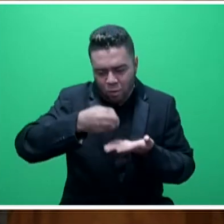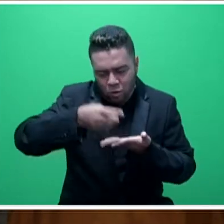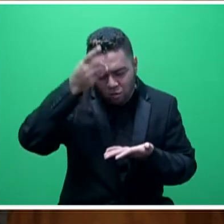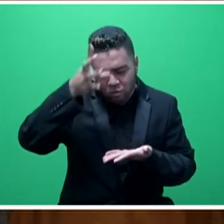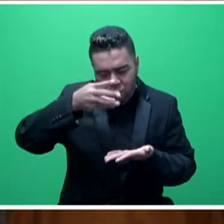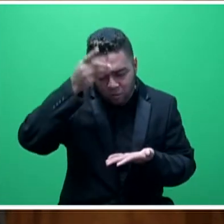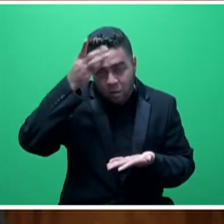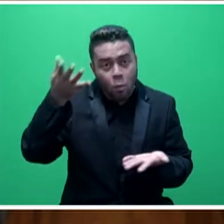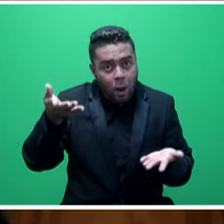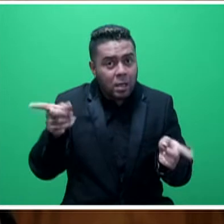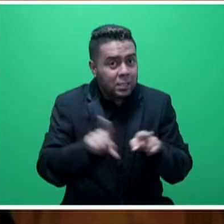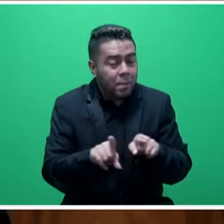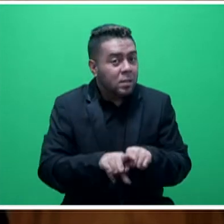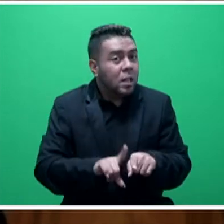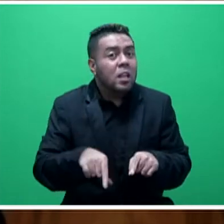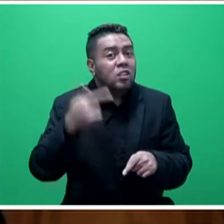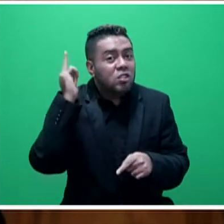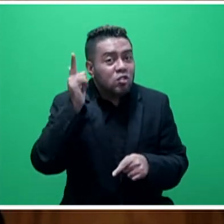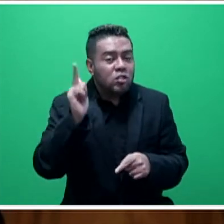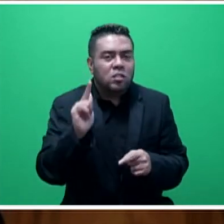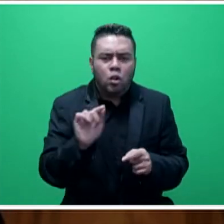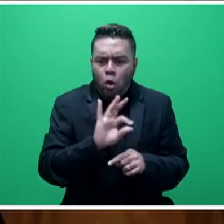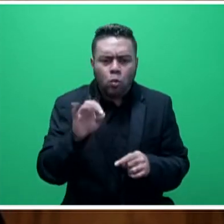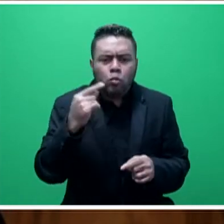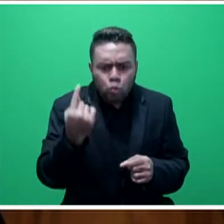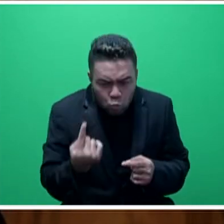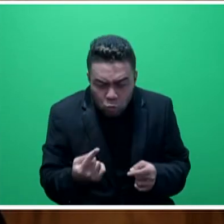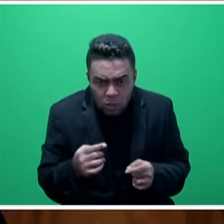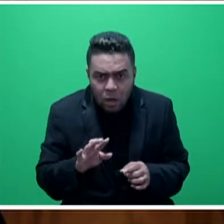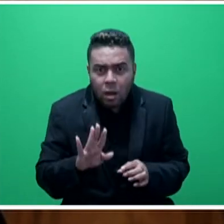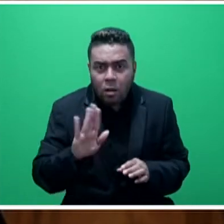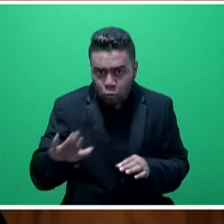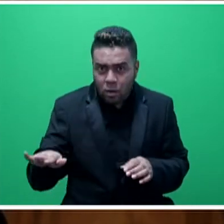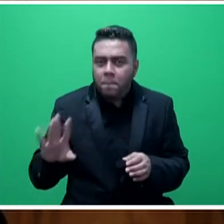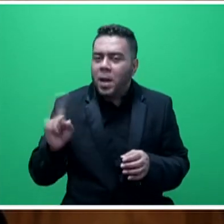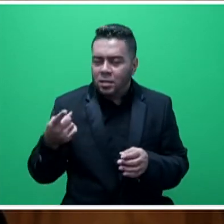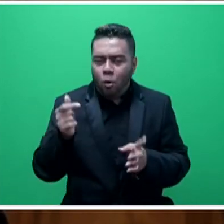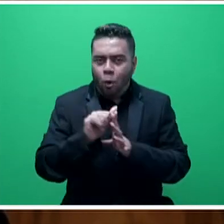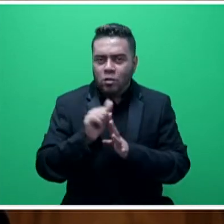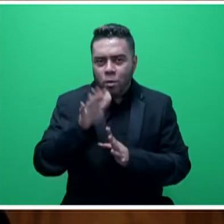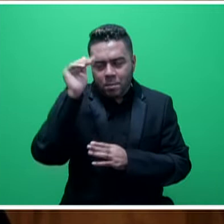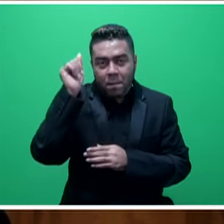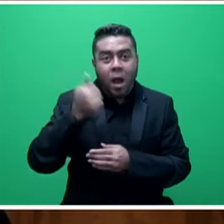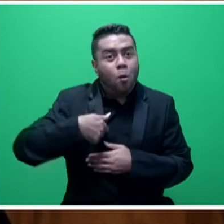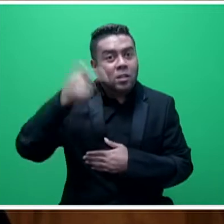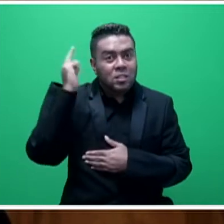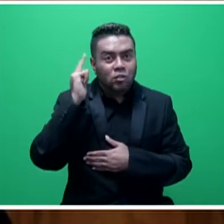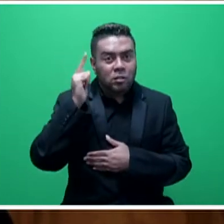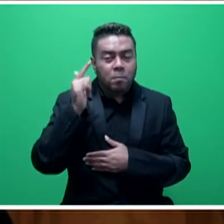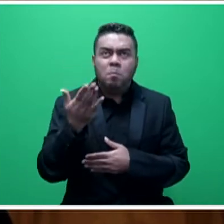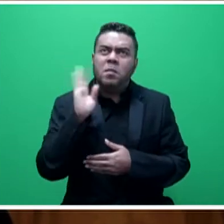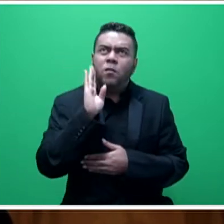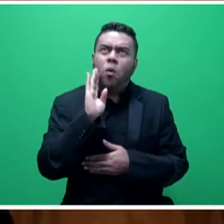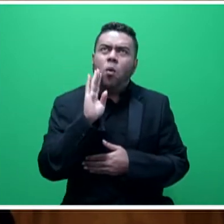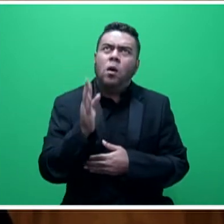only the children, but also the welfare of our teachers and all our civil servants that we are thinking about. Before the 2020-2021 Fijian